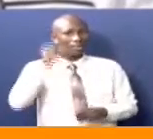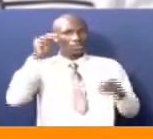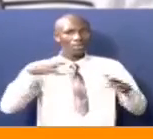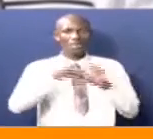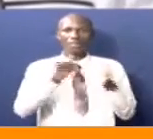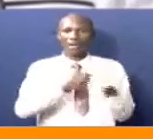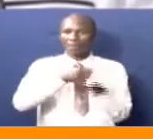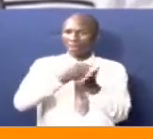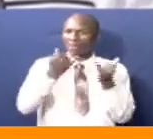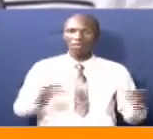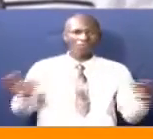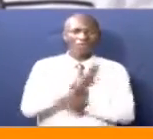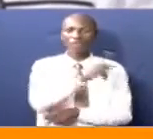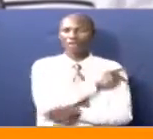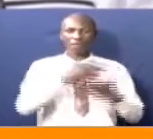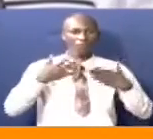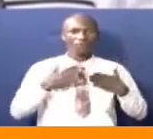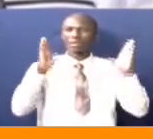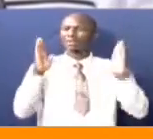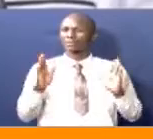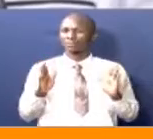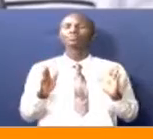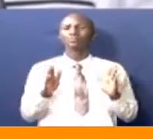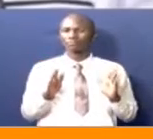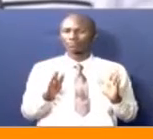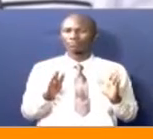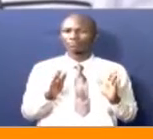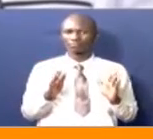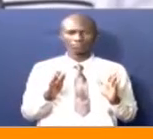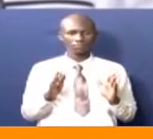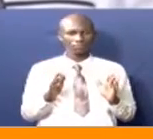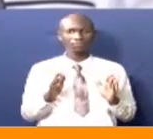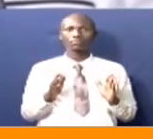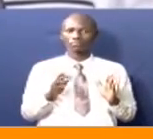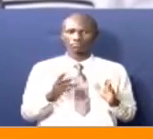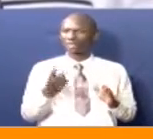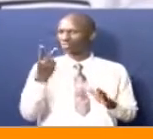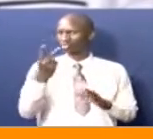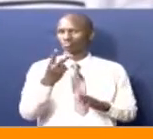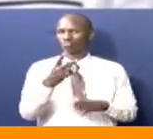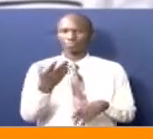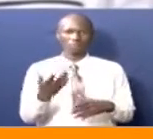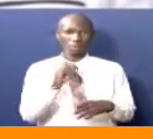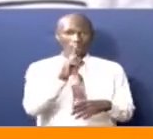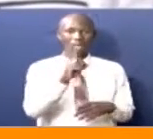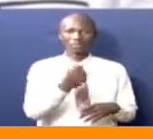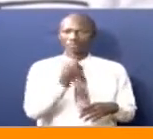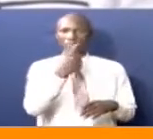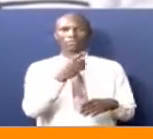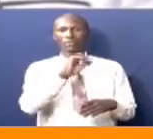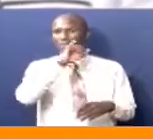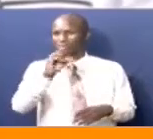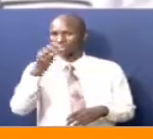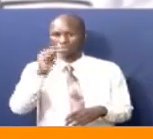Makueni that is fully vaccinated with two doses of most of the vaccines and one dose of the Johnson &